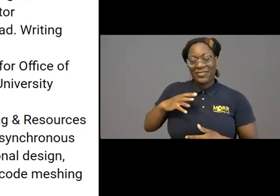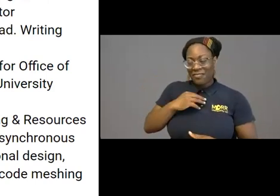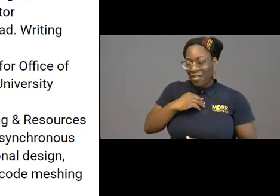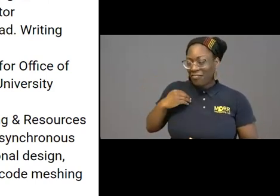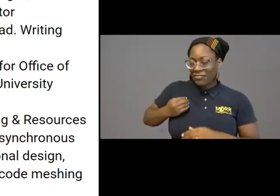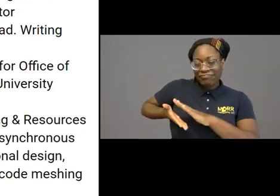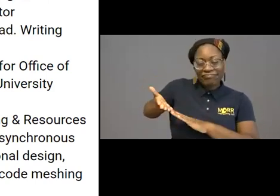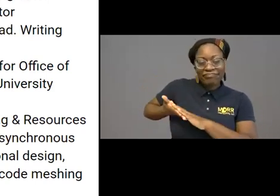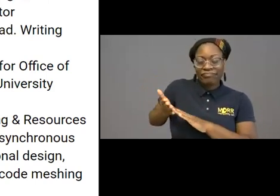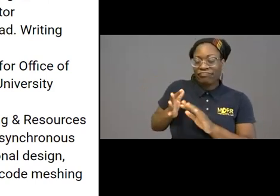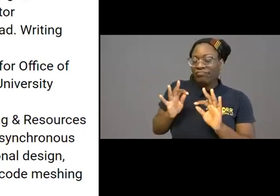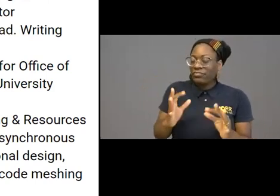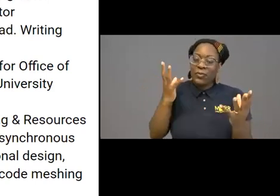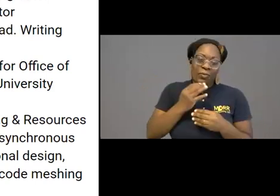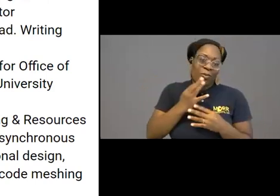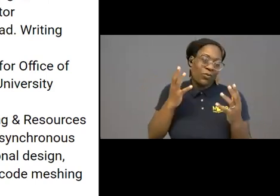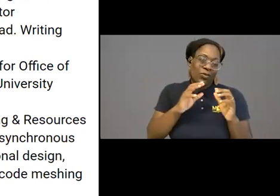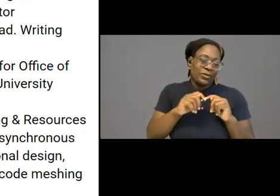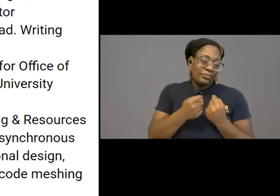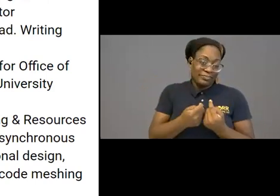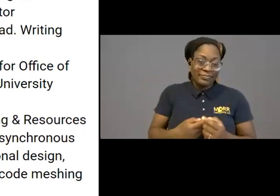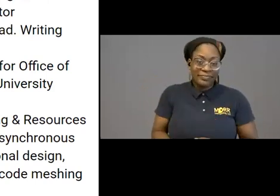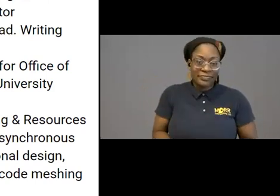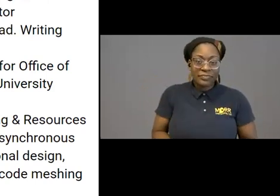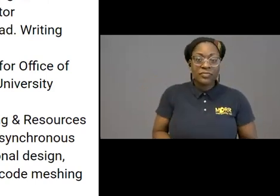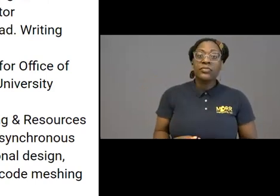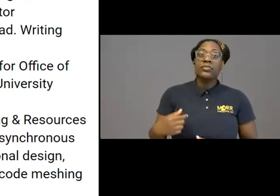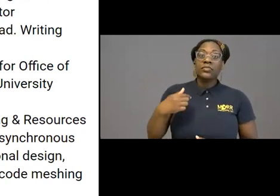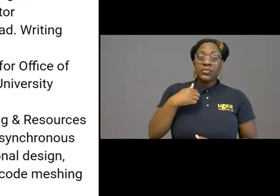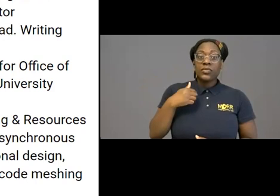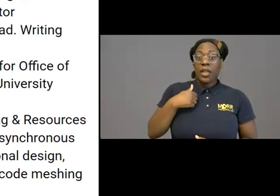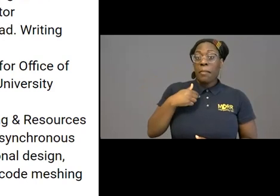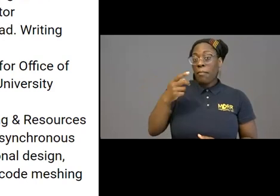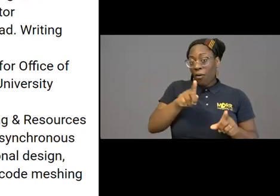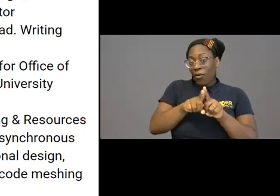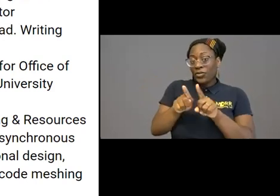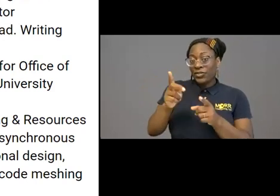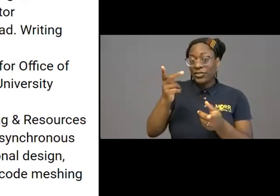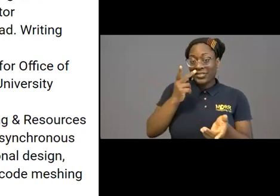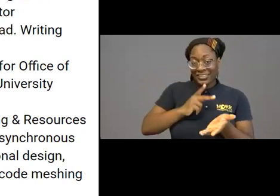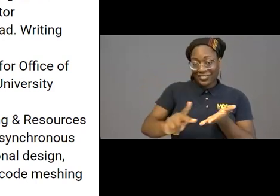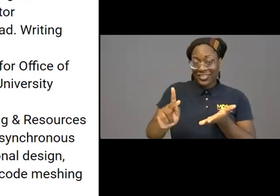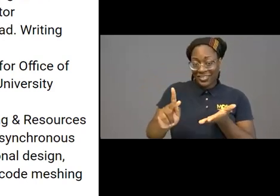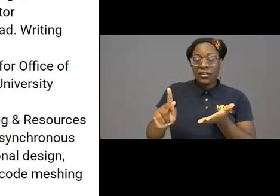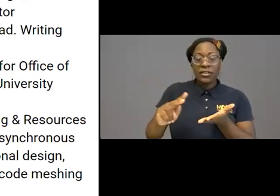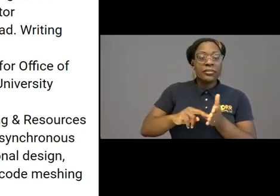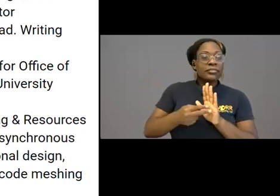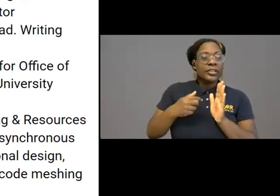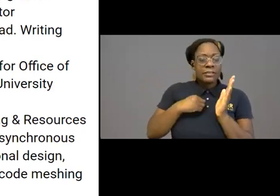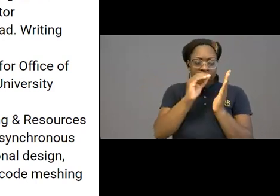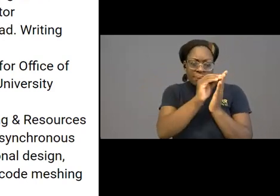as well as documenting votes and running our election this fall, which I have to say just was open for applications